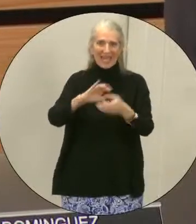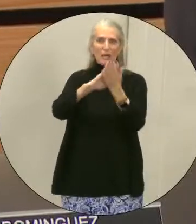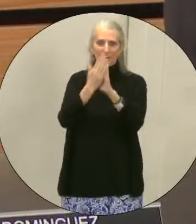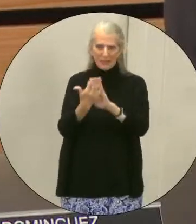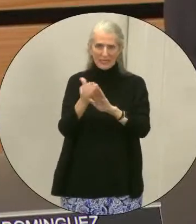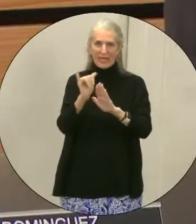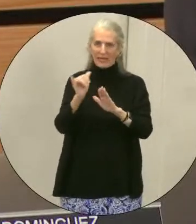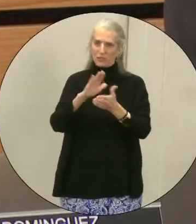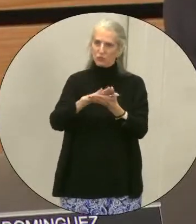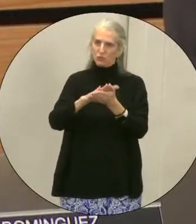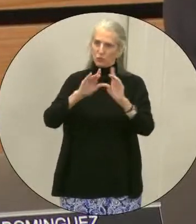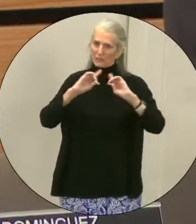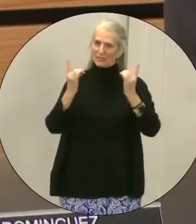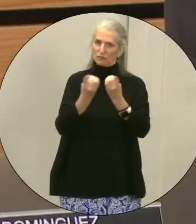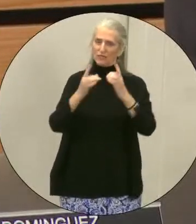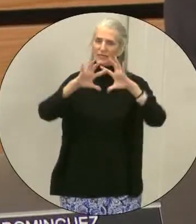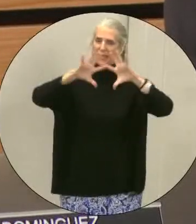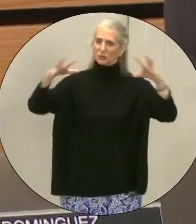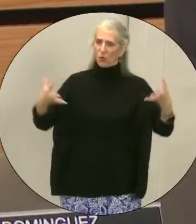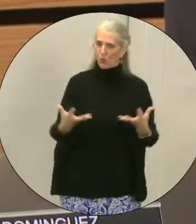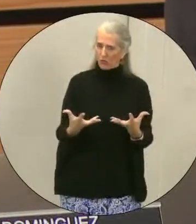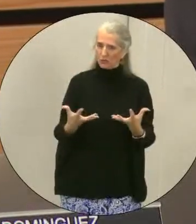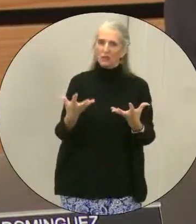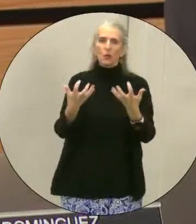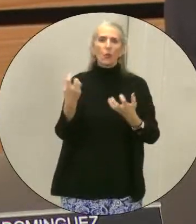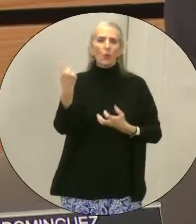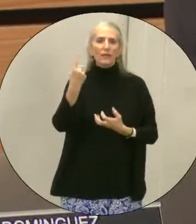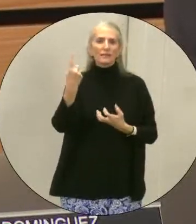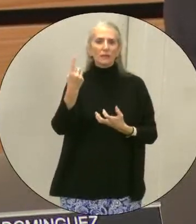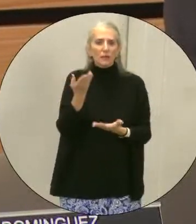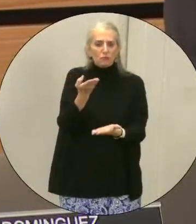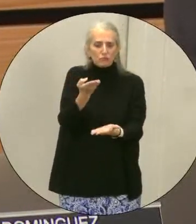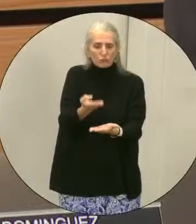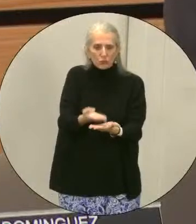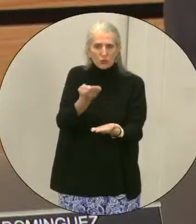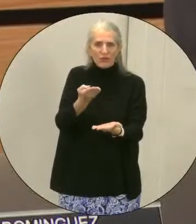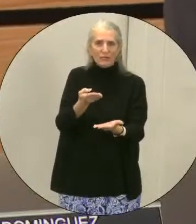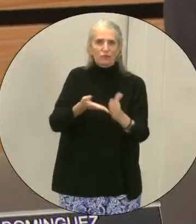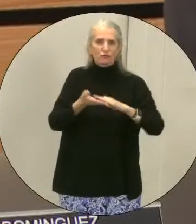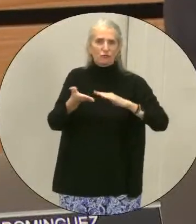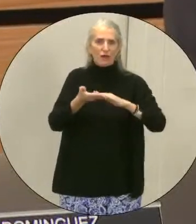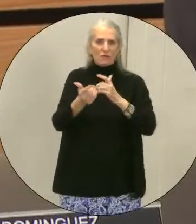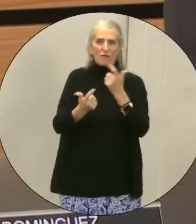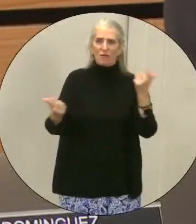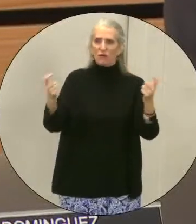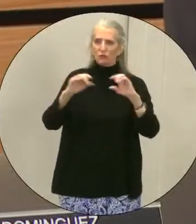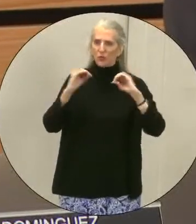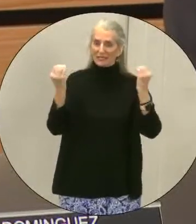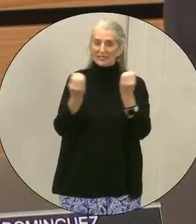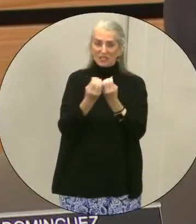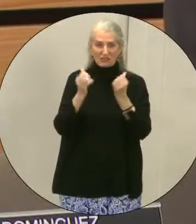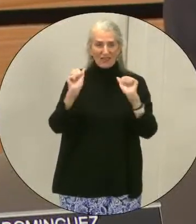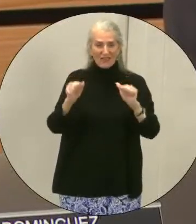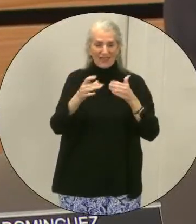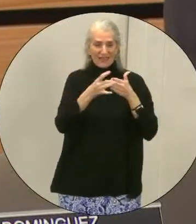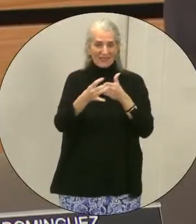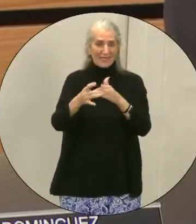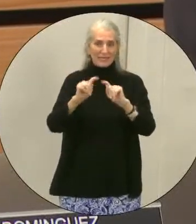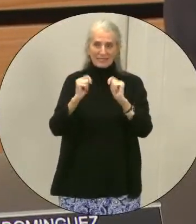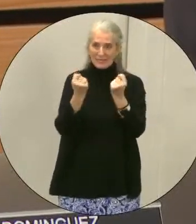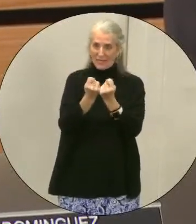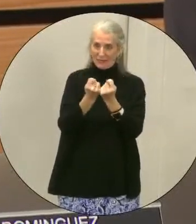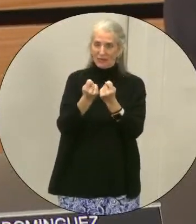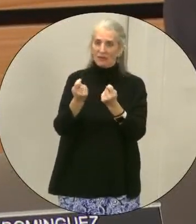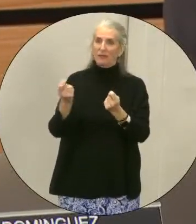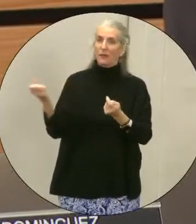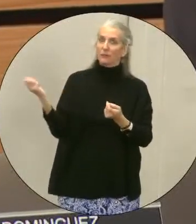whole. We want someone who has proven to run a large organization and that can lead a team, bring back